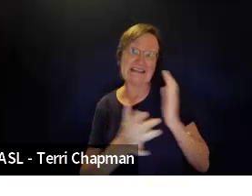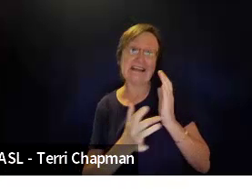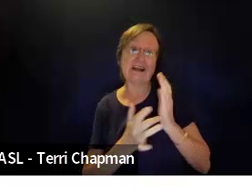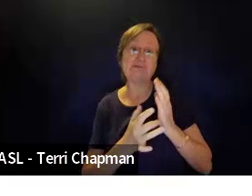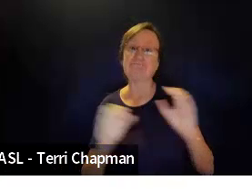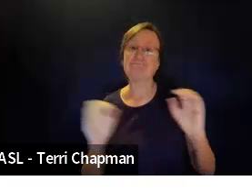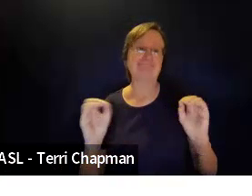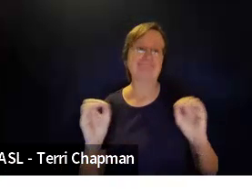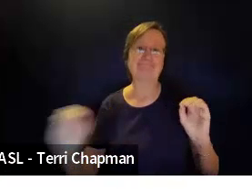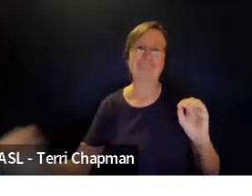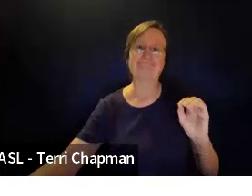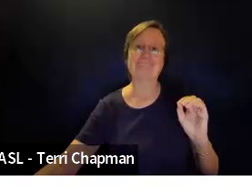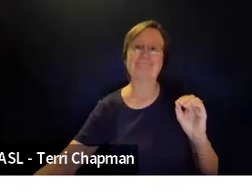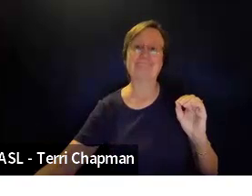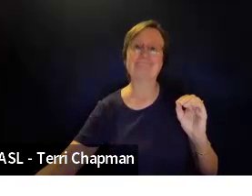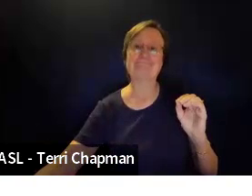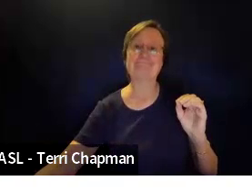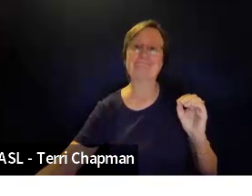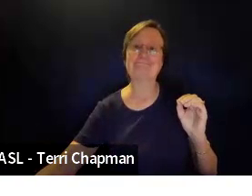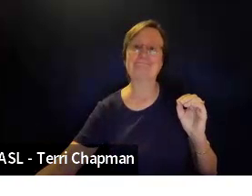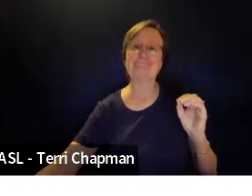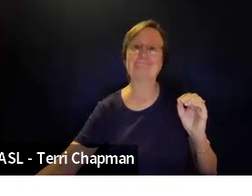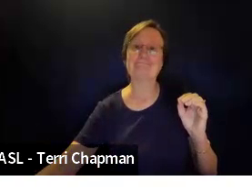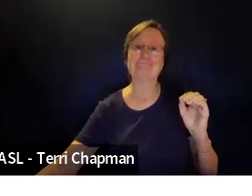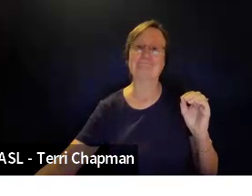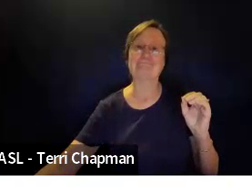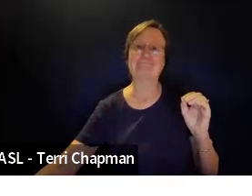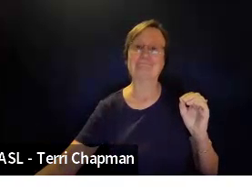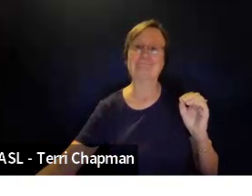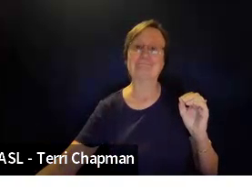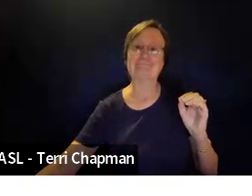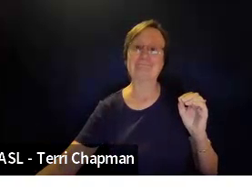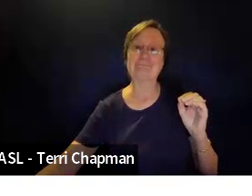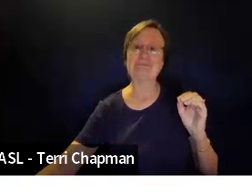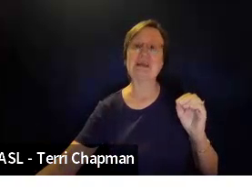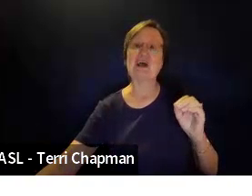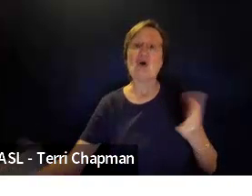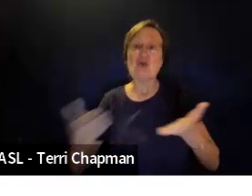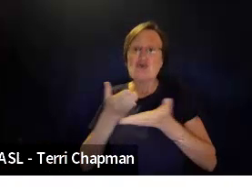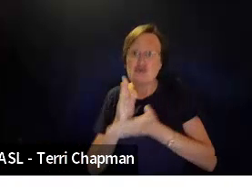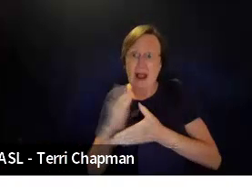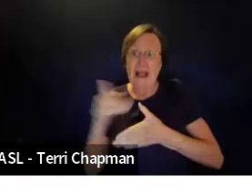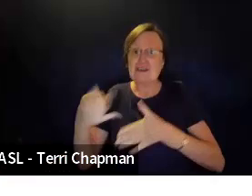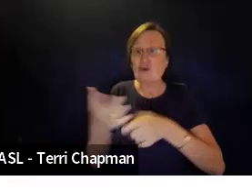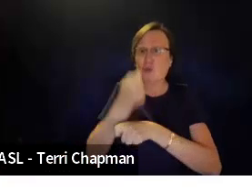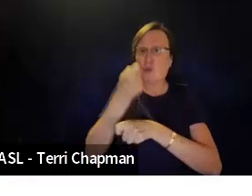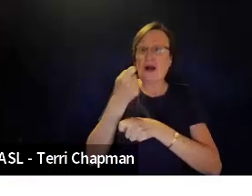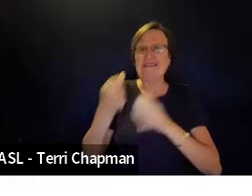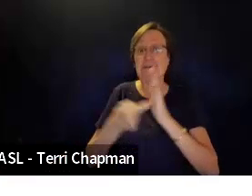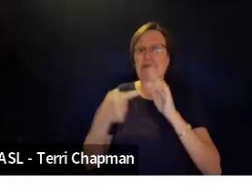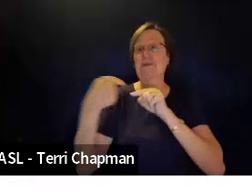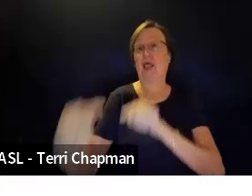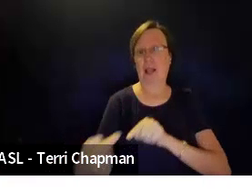the rights that you have won in sometimes very long fights are still yours.